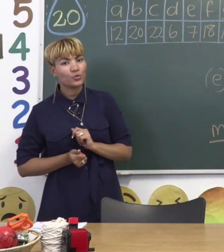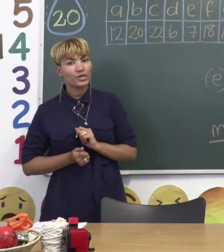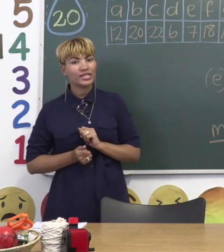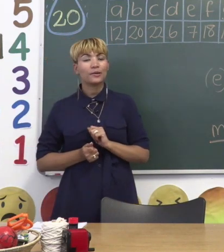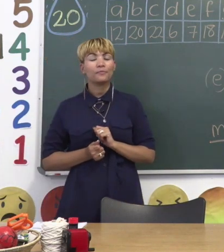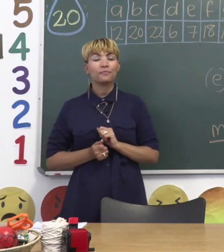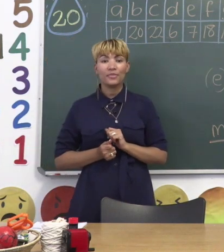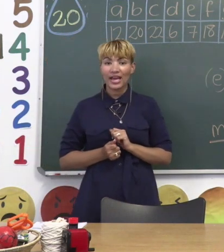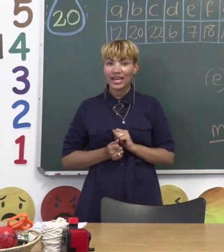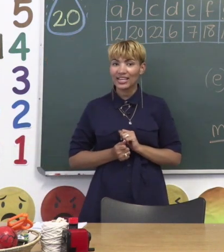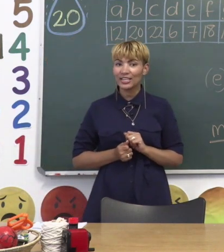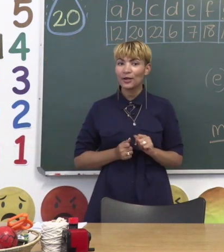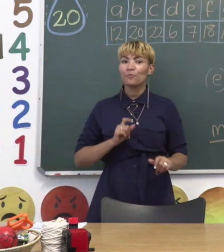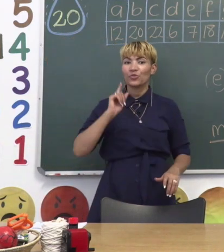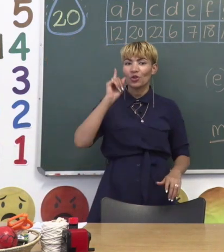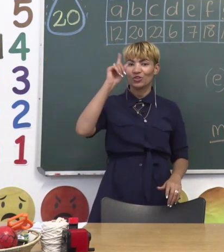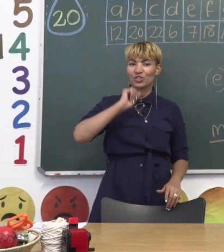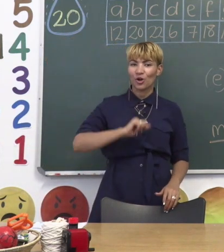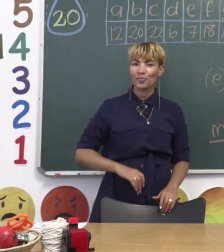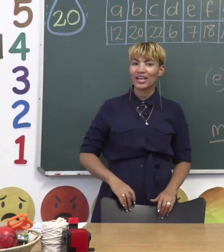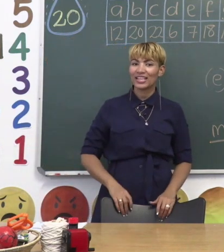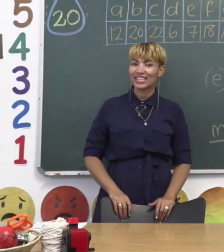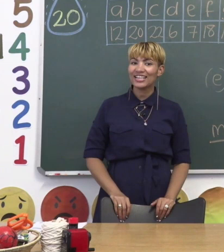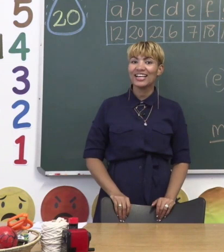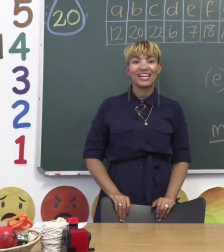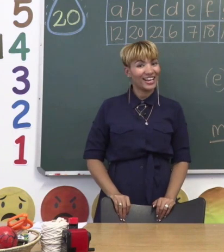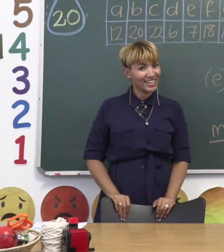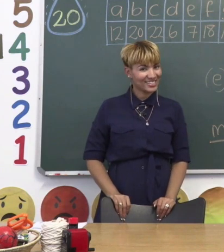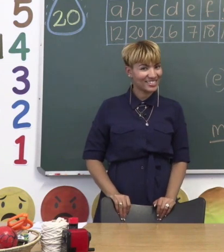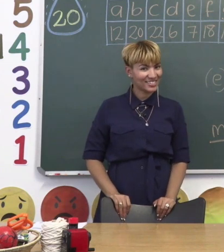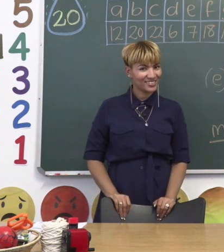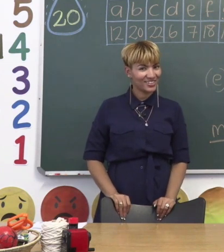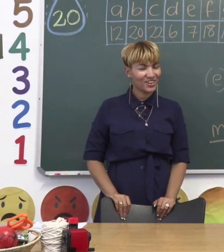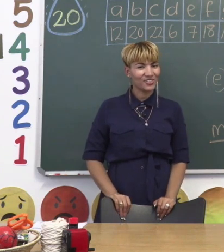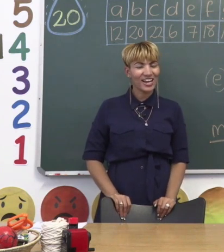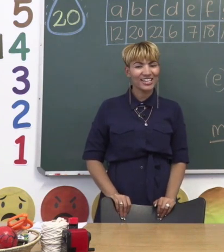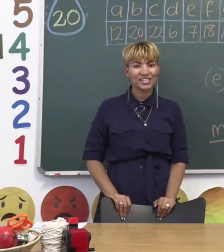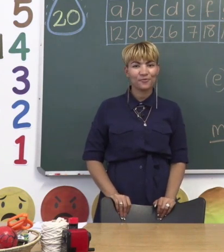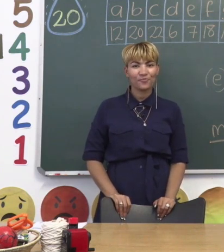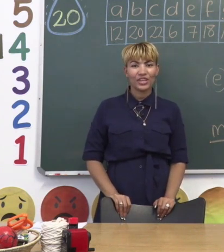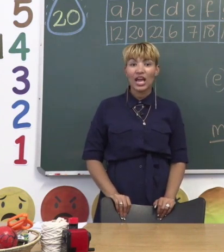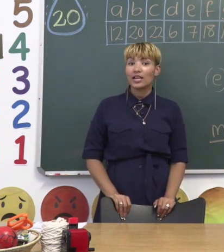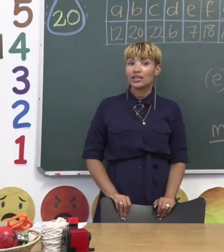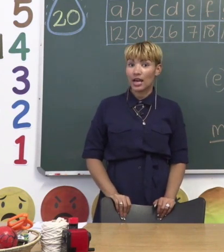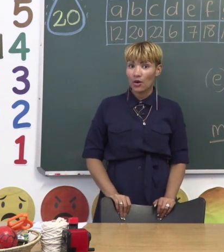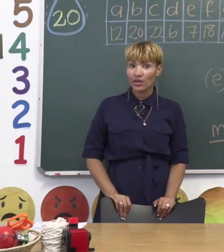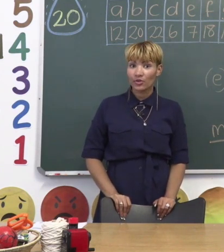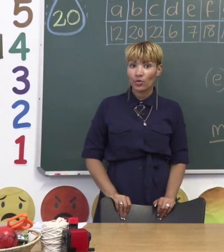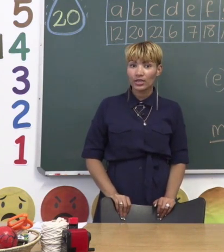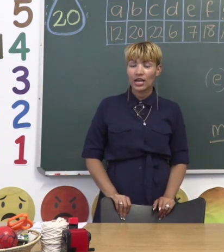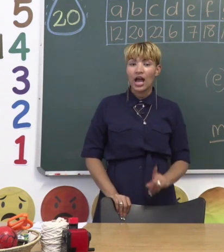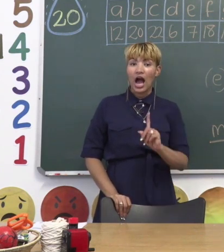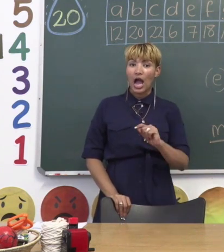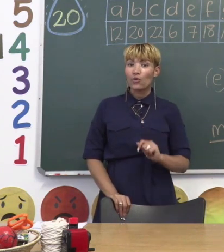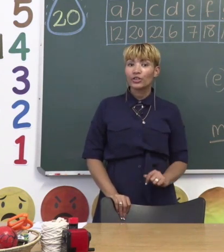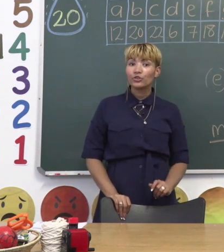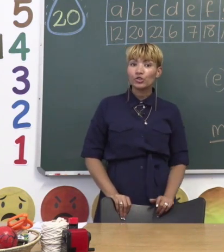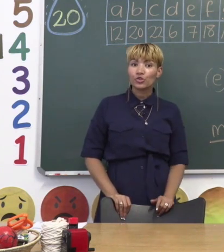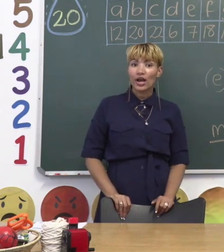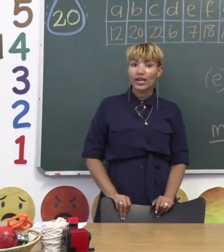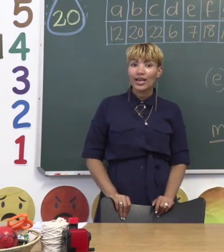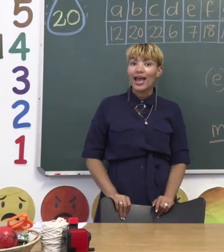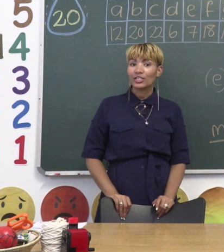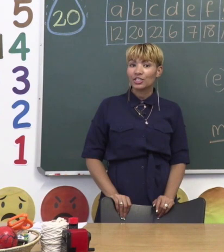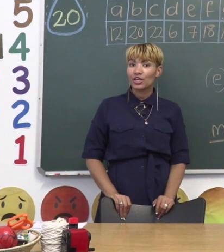find the word made on top in the list. All right. Now everyone, I want